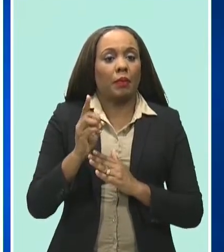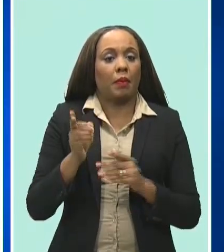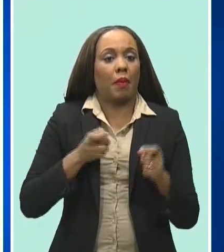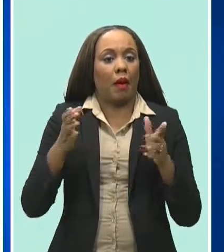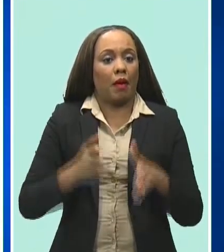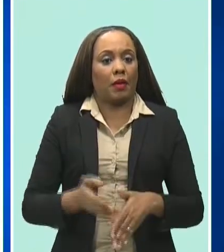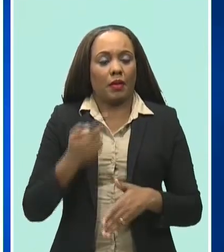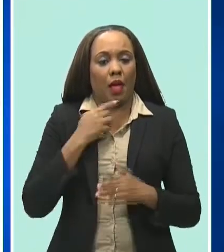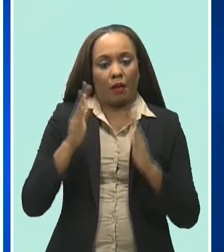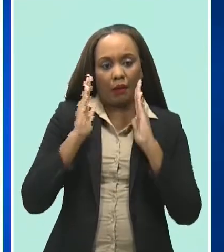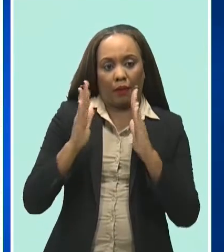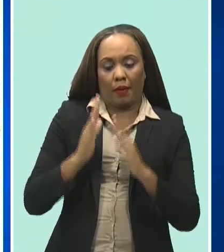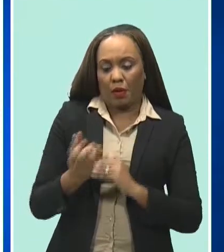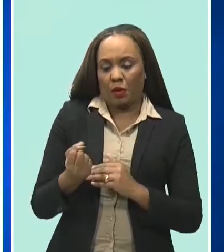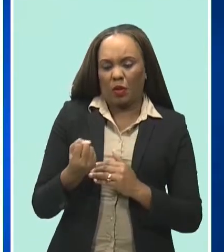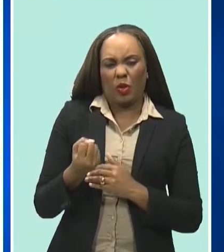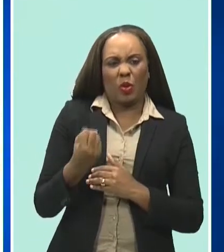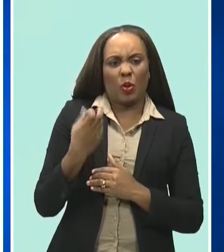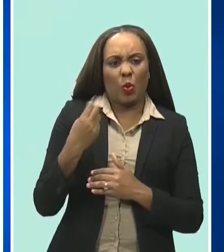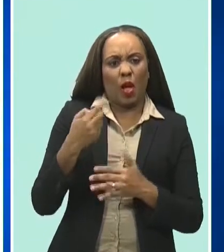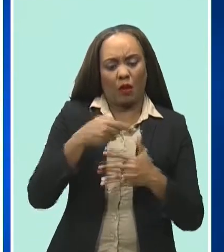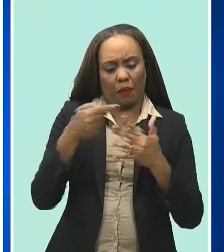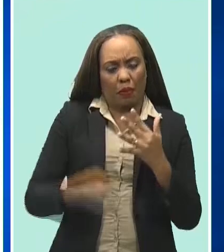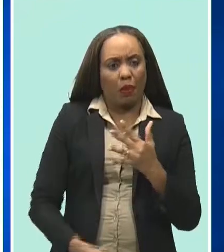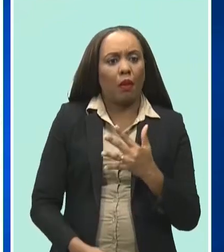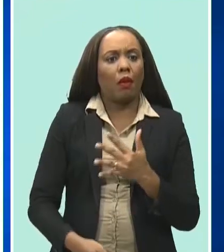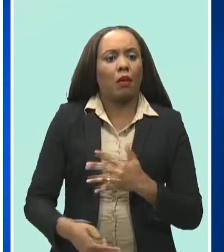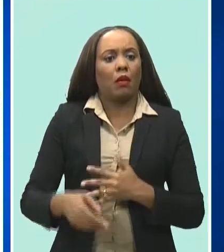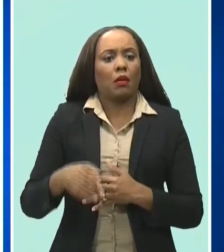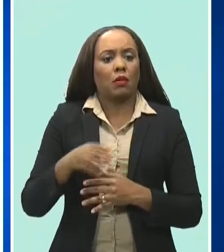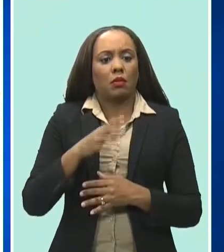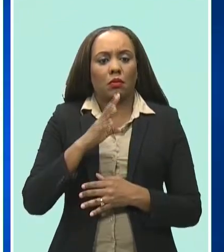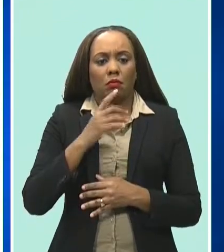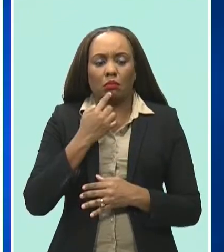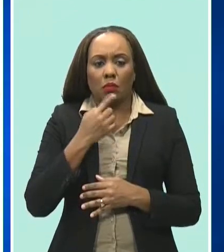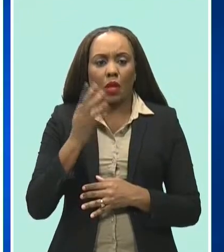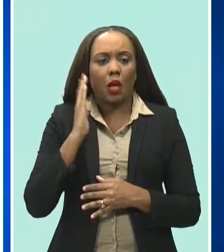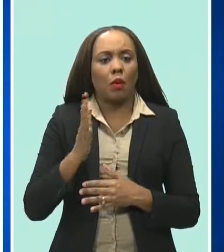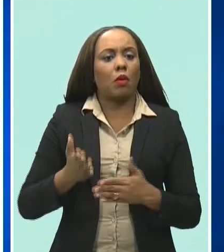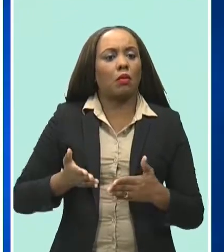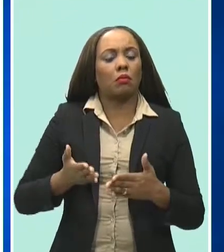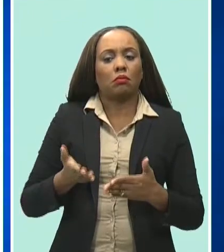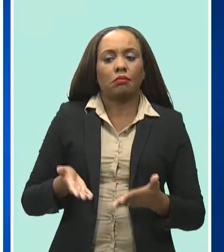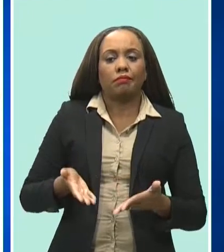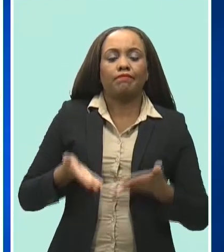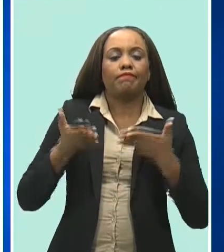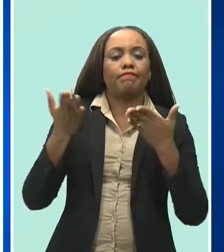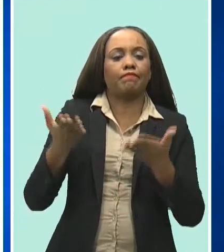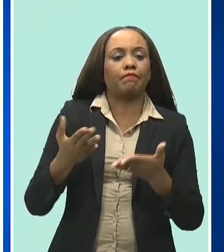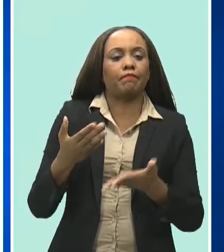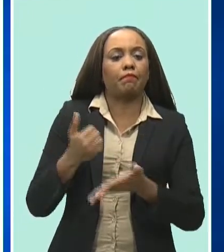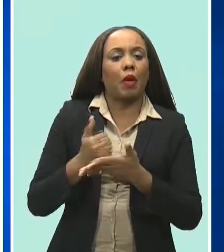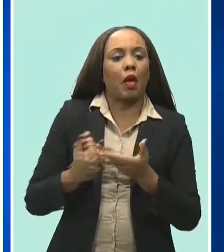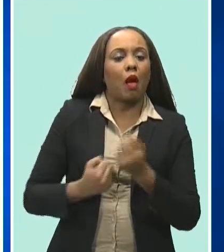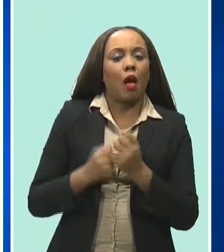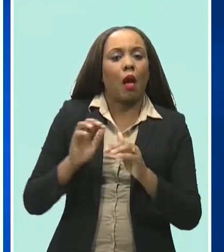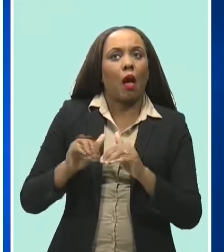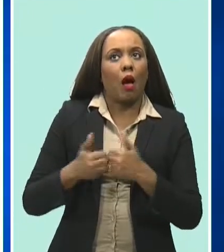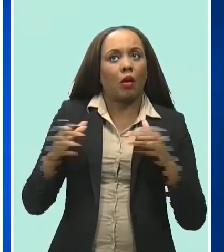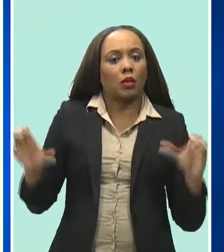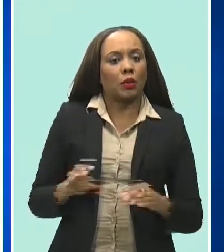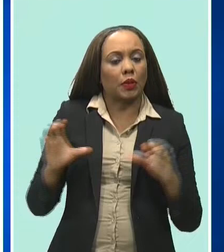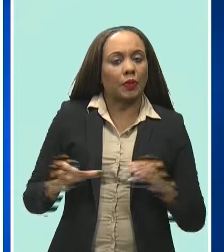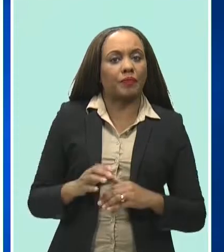forum focuses on 12 key areas and gives stakeholders the tools to negotiate on the world stage. While we've